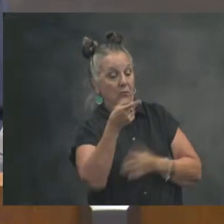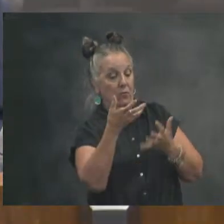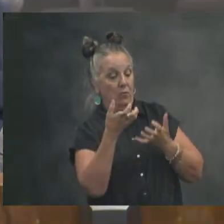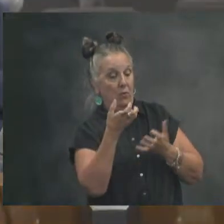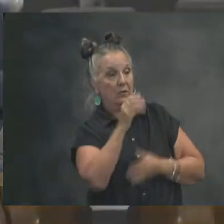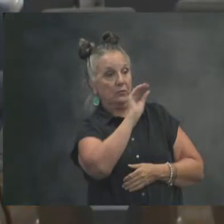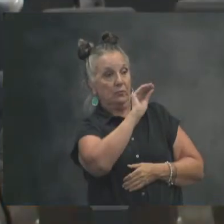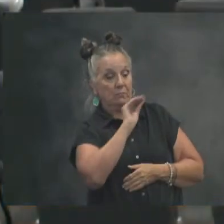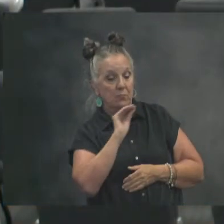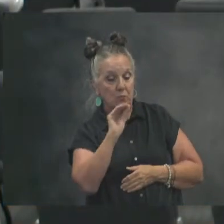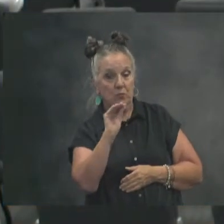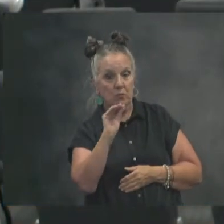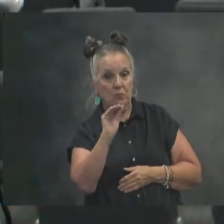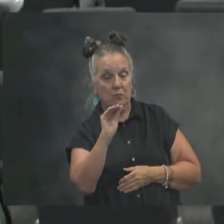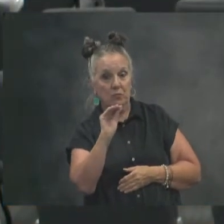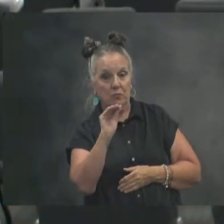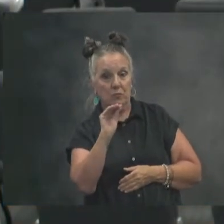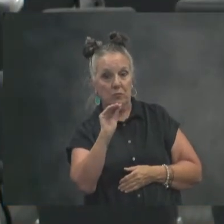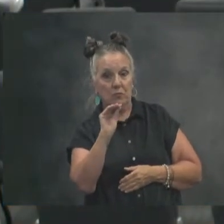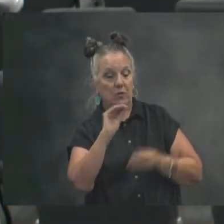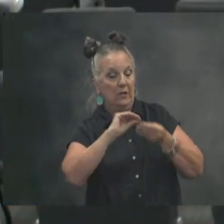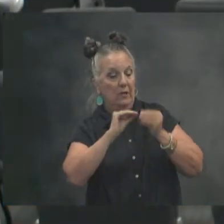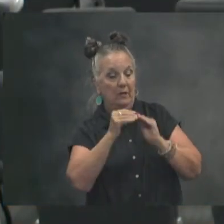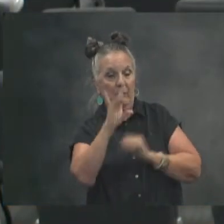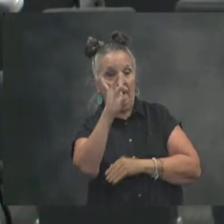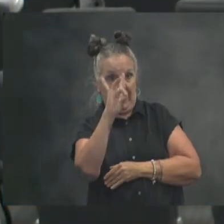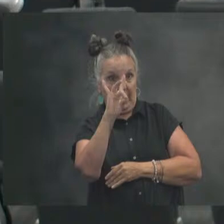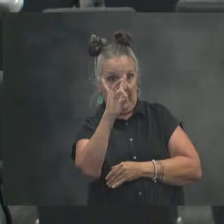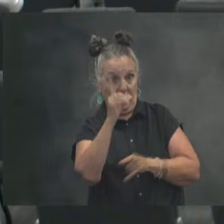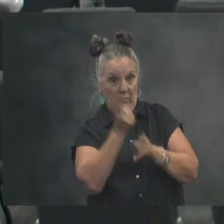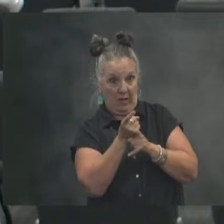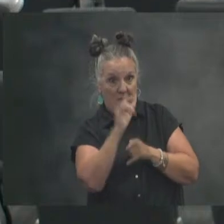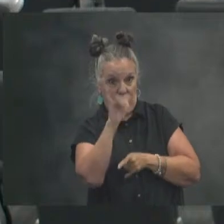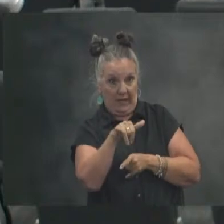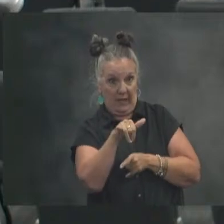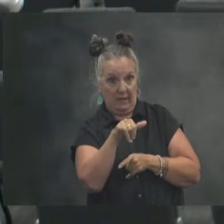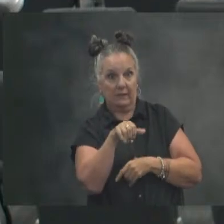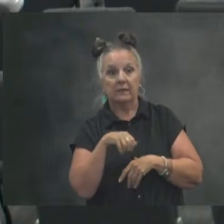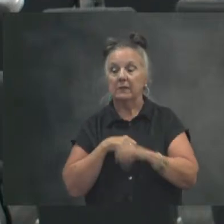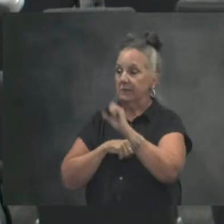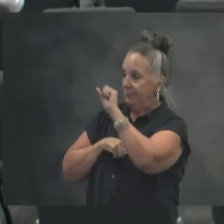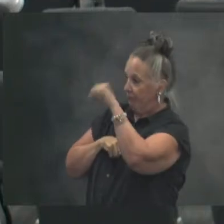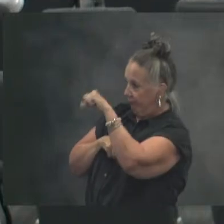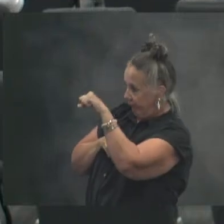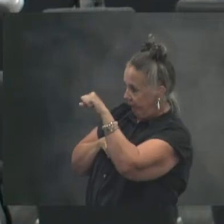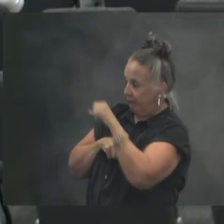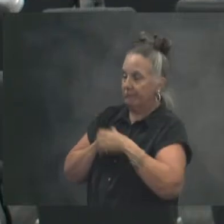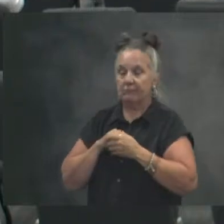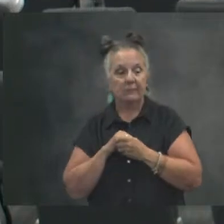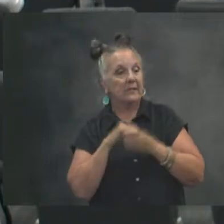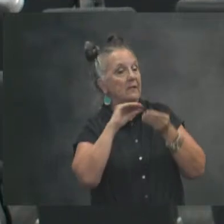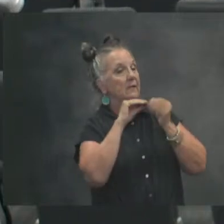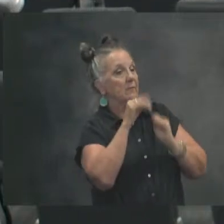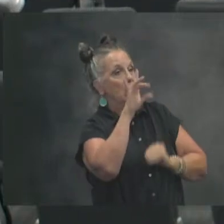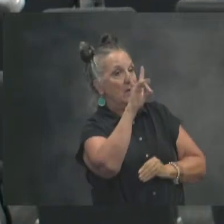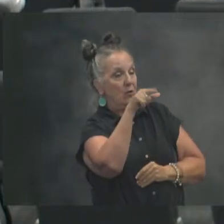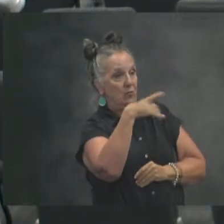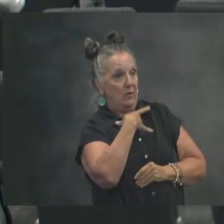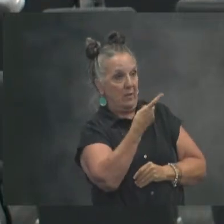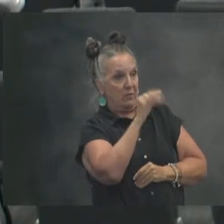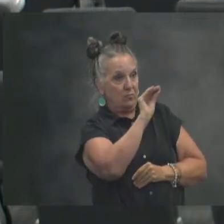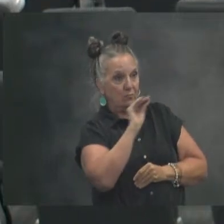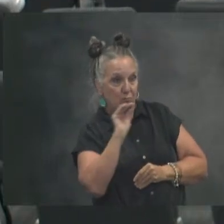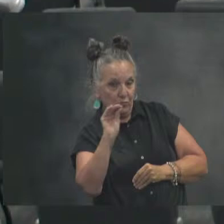to move number 8. Is that what we're looking at? Yes. Number 8, you would like to move